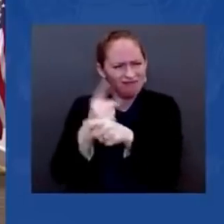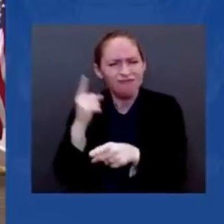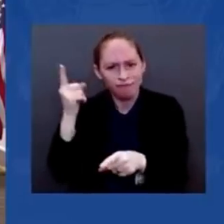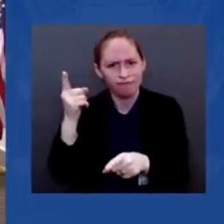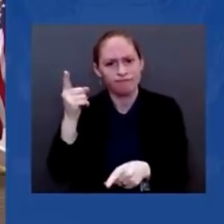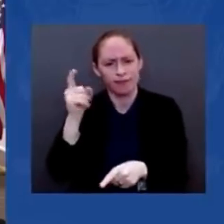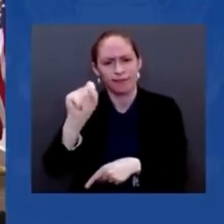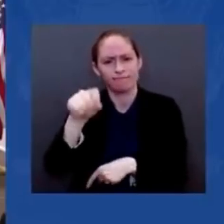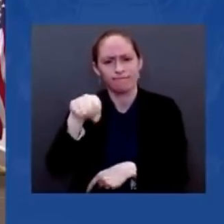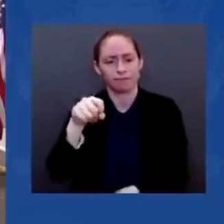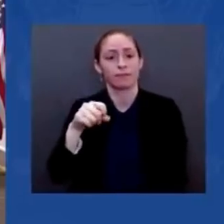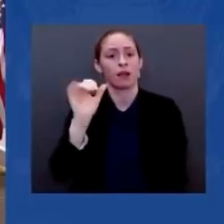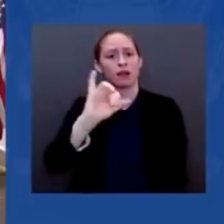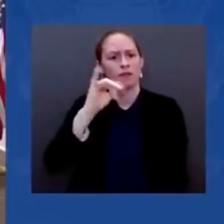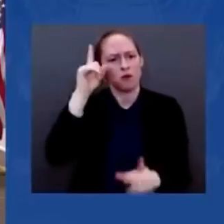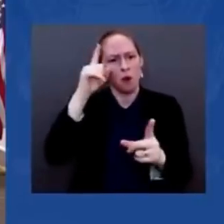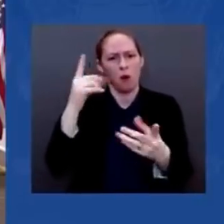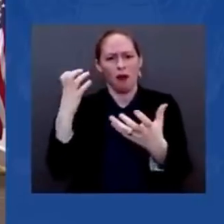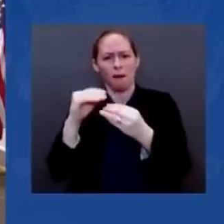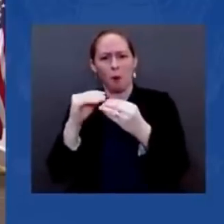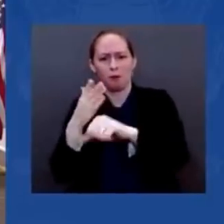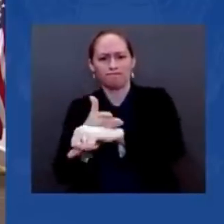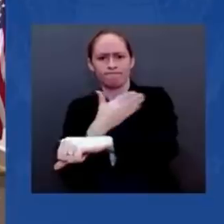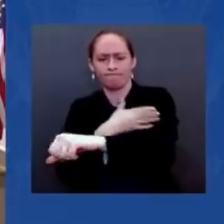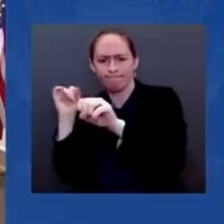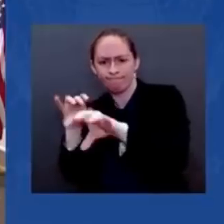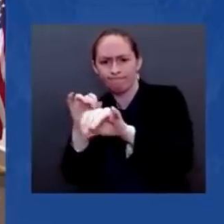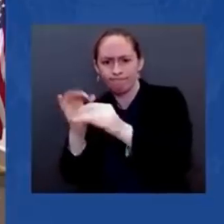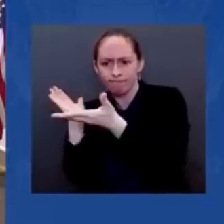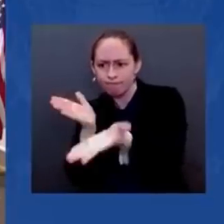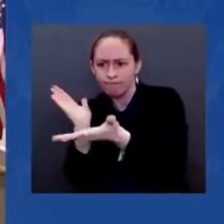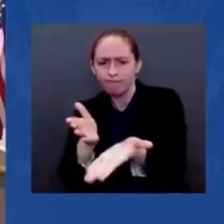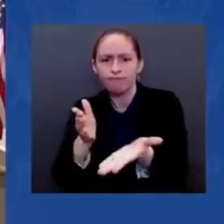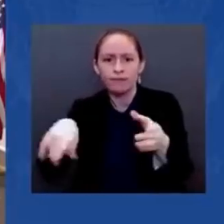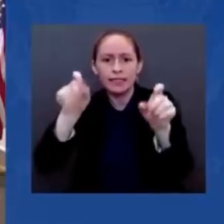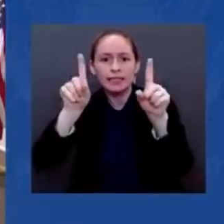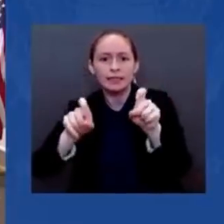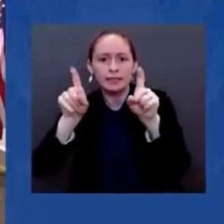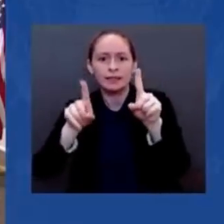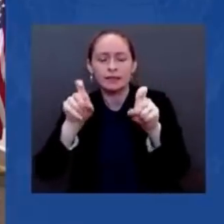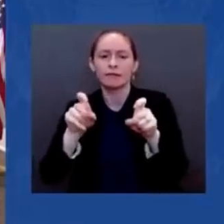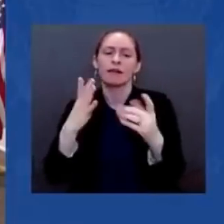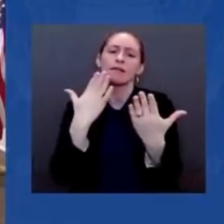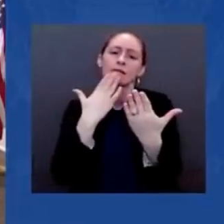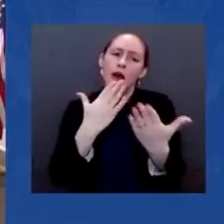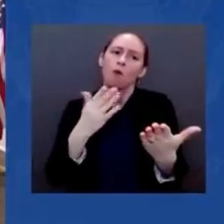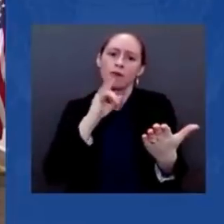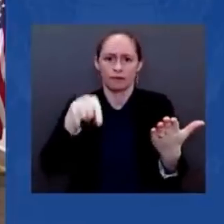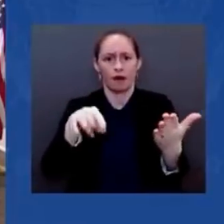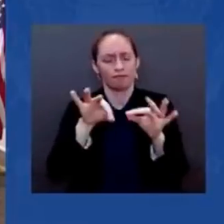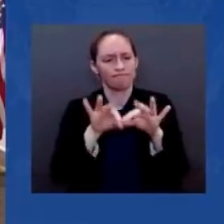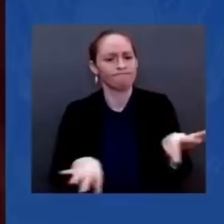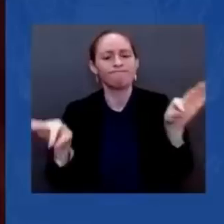for the governors. And your task force led by Jeff Zients has been responsive and has kept us informed every step